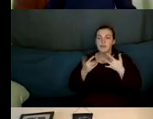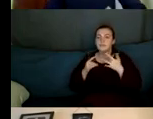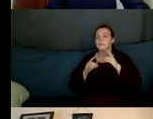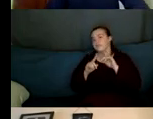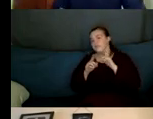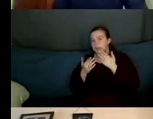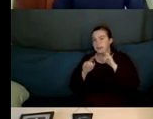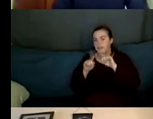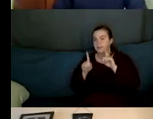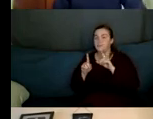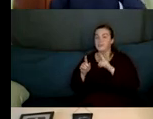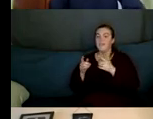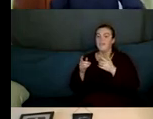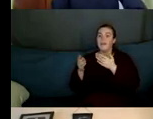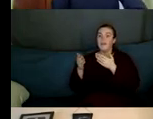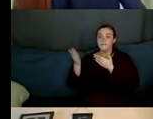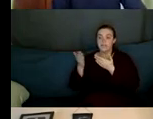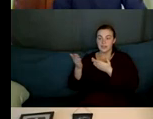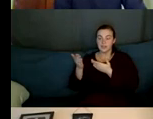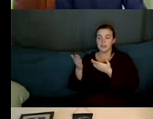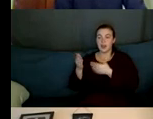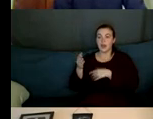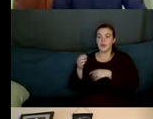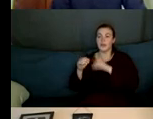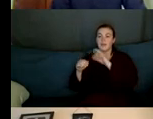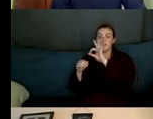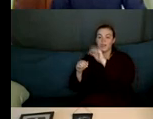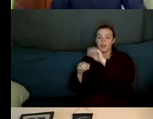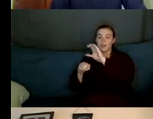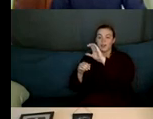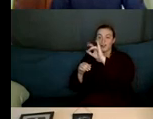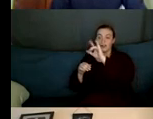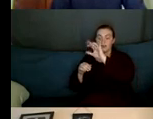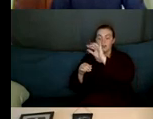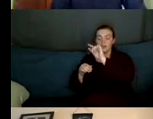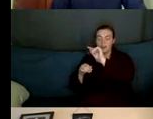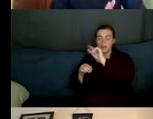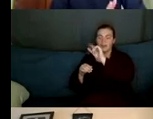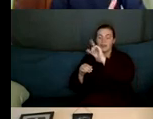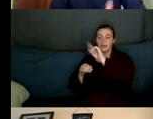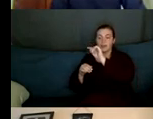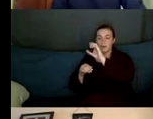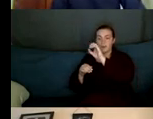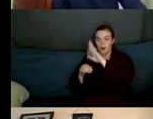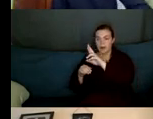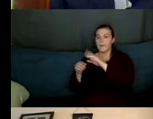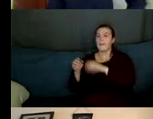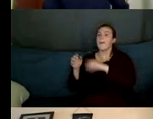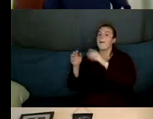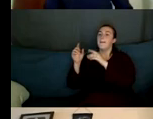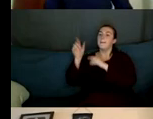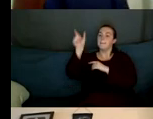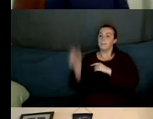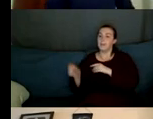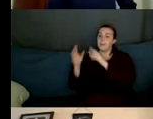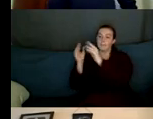Facilitator, every single class needs a facilitator, even if they don't use them. And then like meeting link, and then class number is really helpful